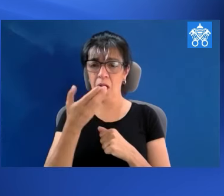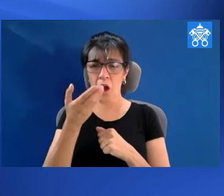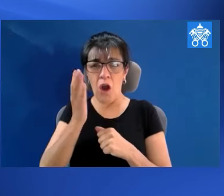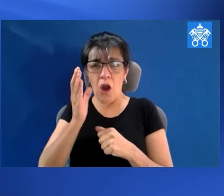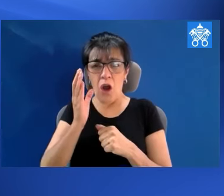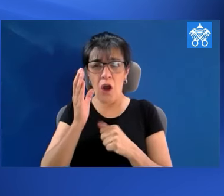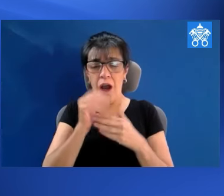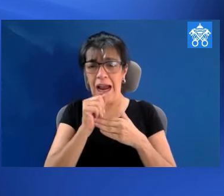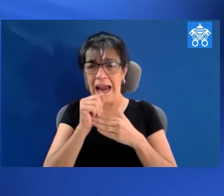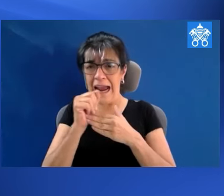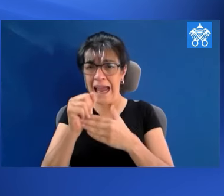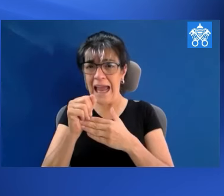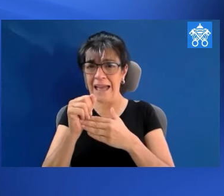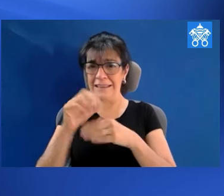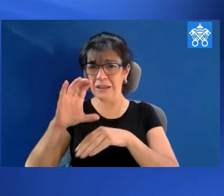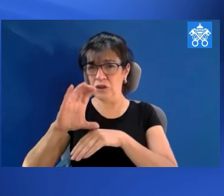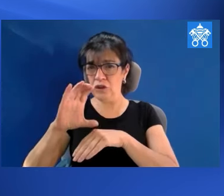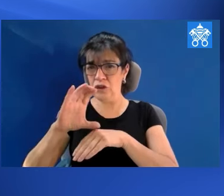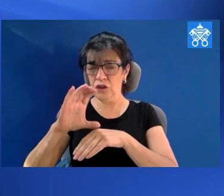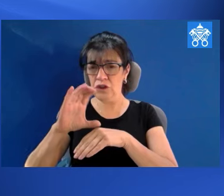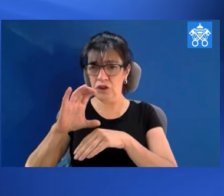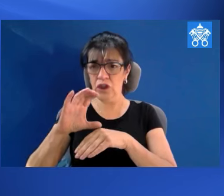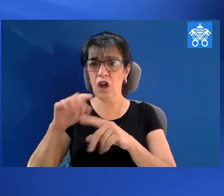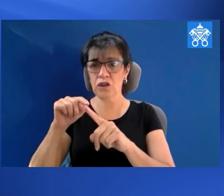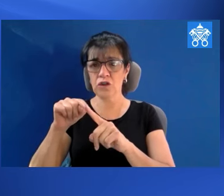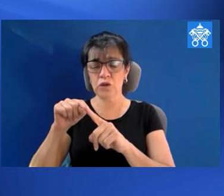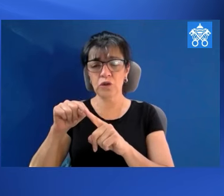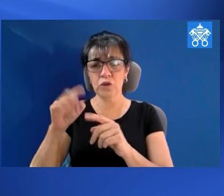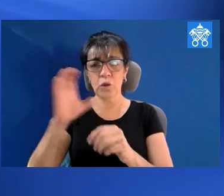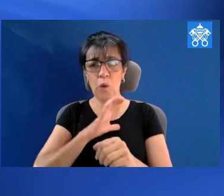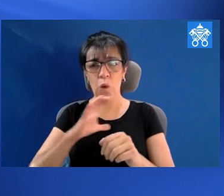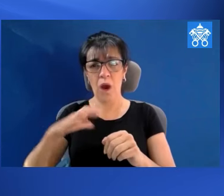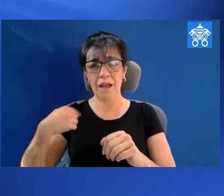who guides the Church towards Christ our hope. He is the guide.